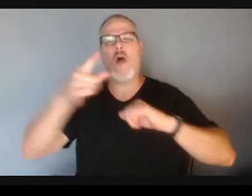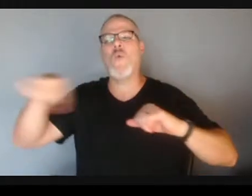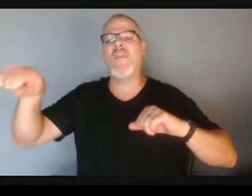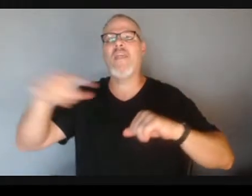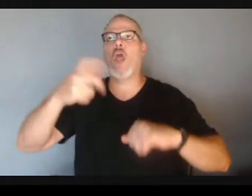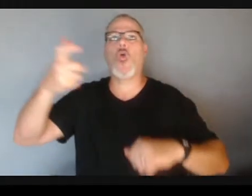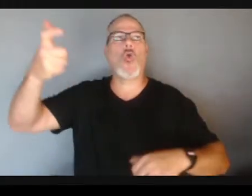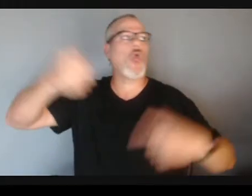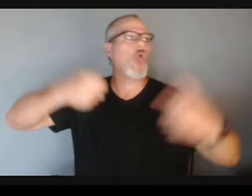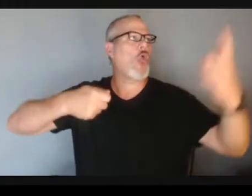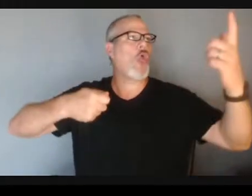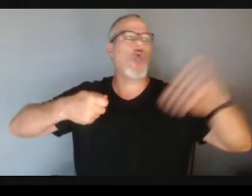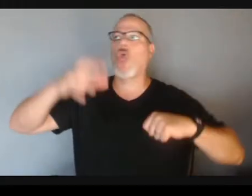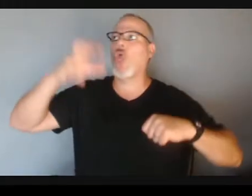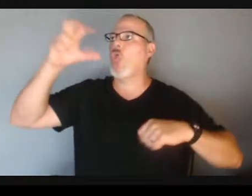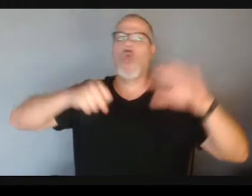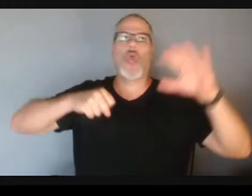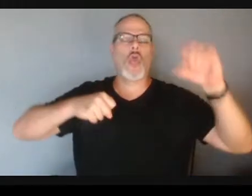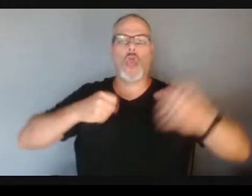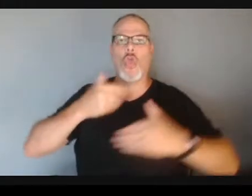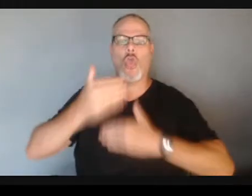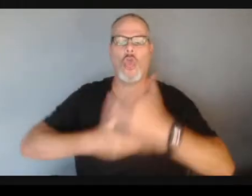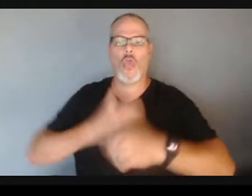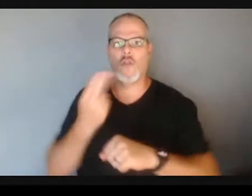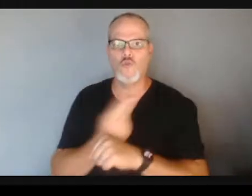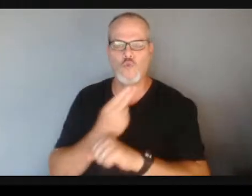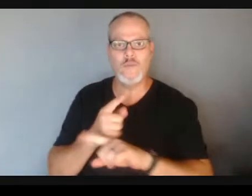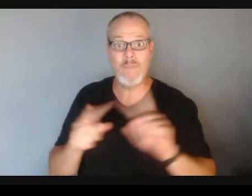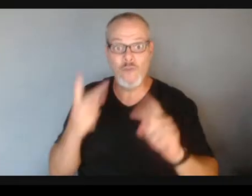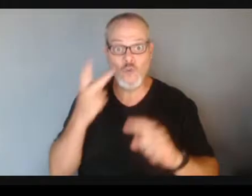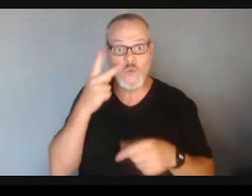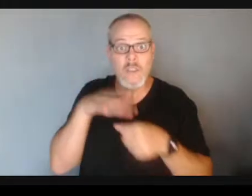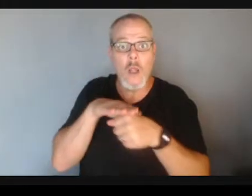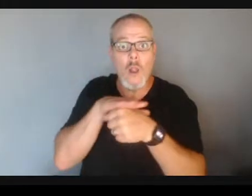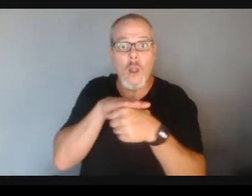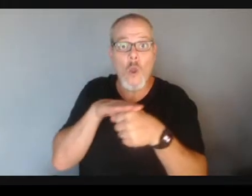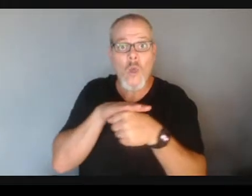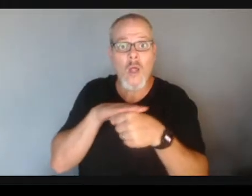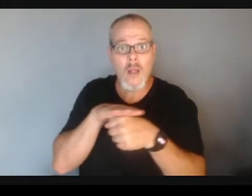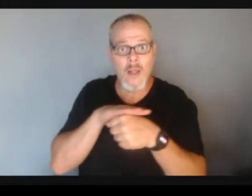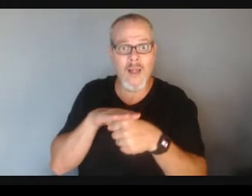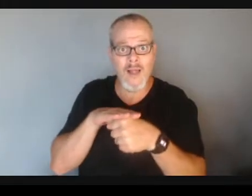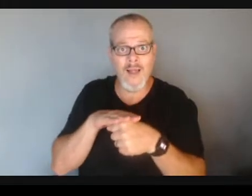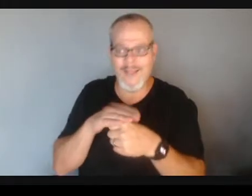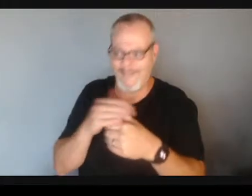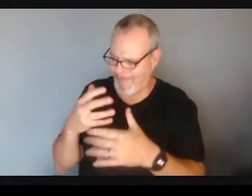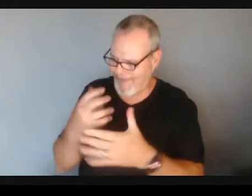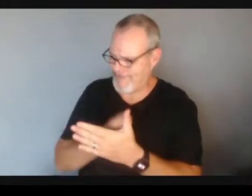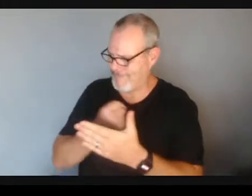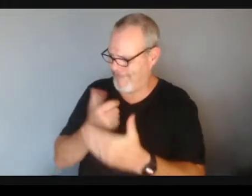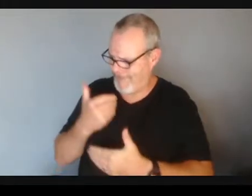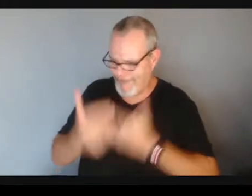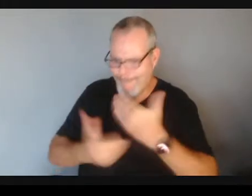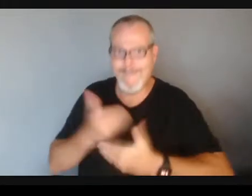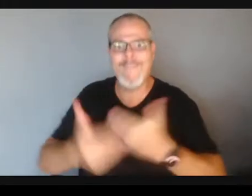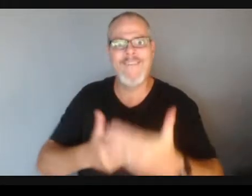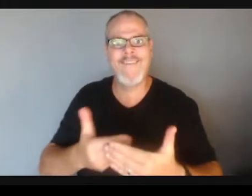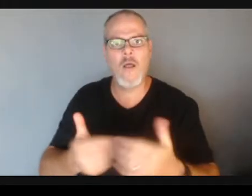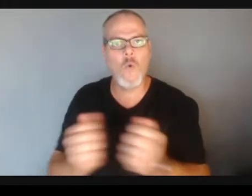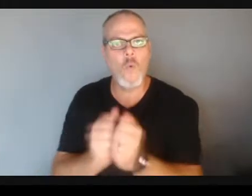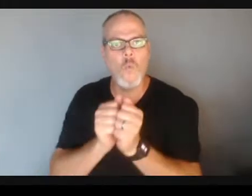something and run with it, but to see local just grab it and run with it without really